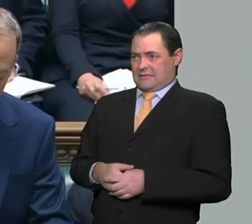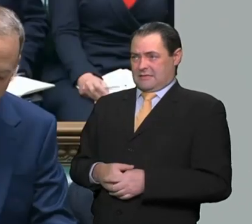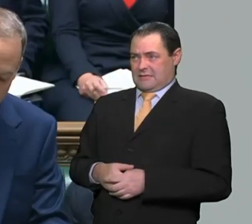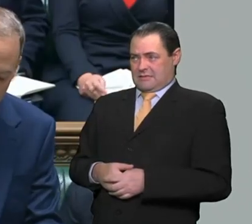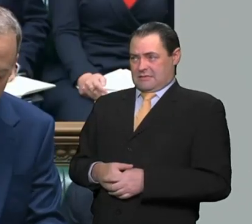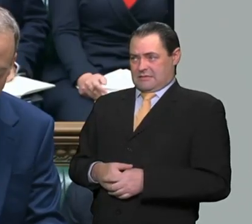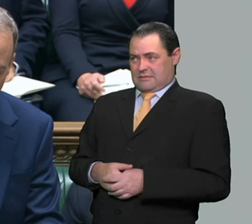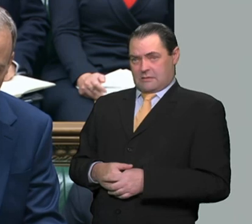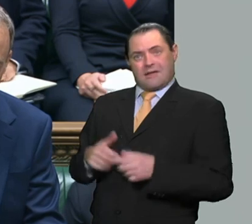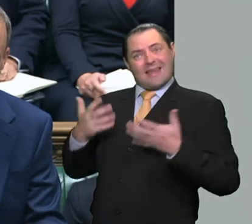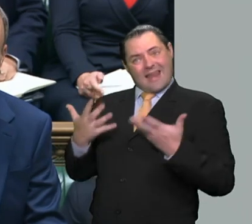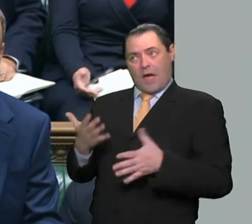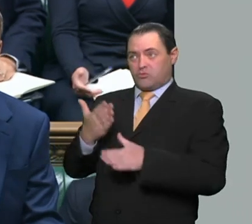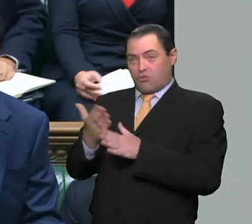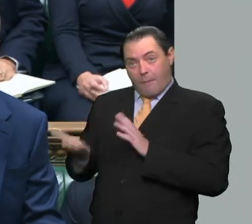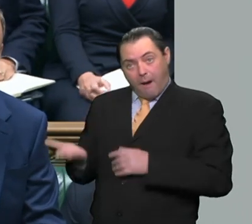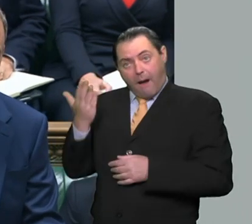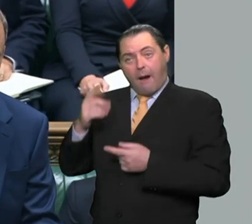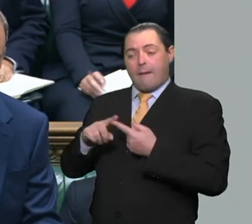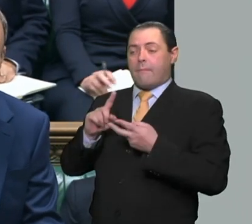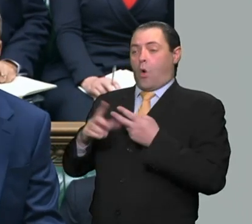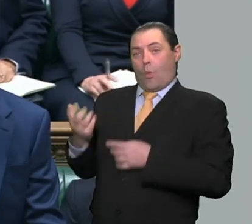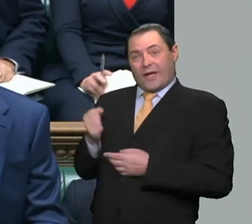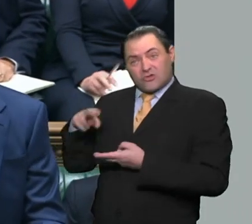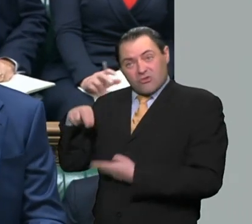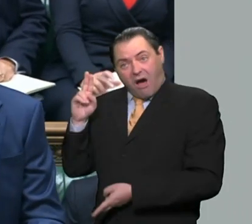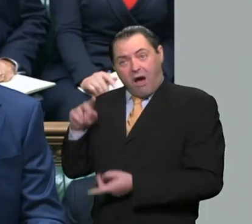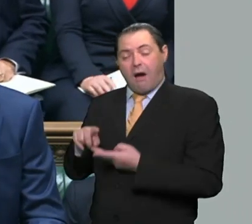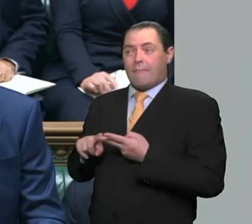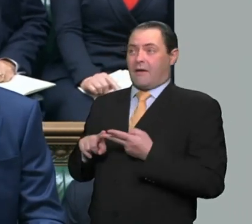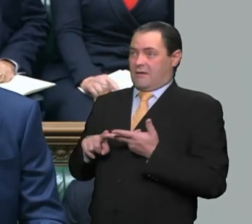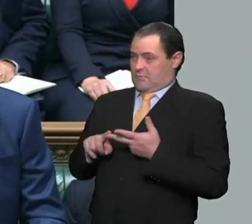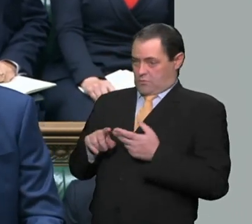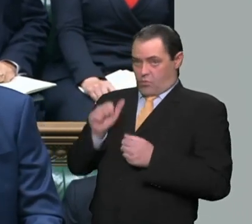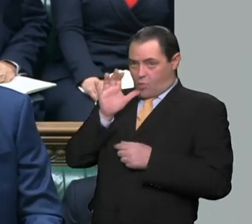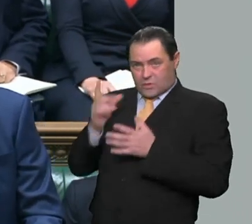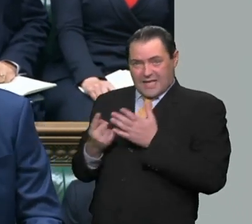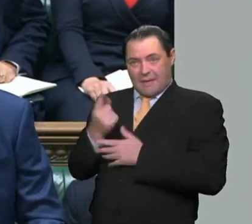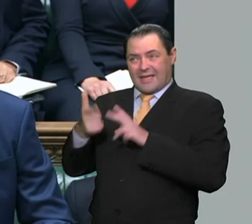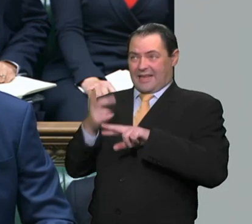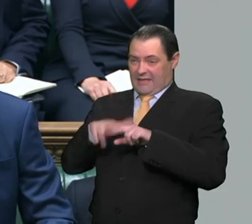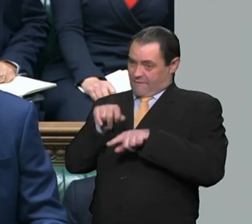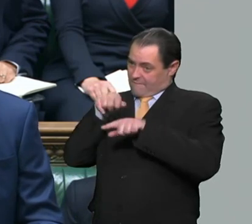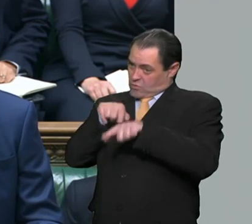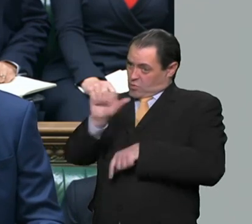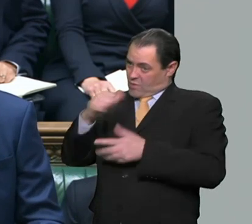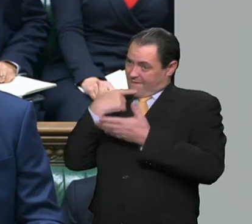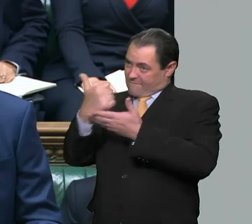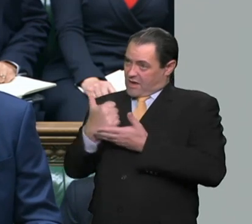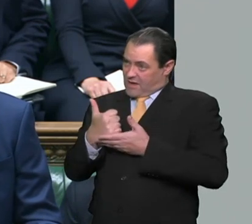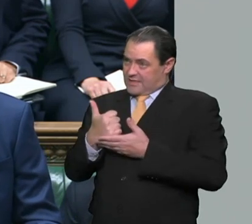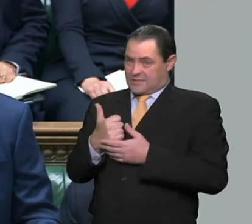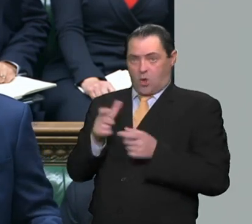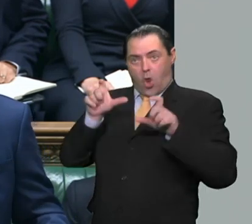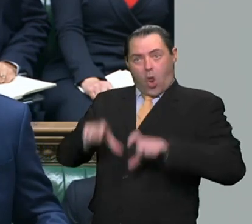with rising jobs, rising wages. We would have done none of that if we'd have taken her advice, not come out